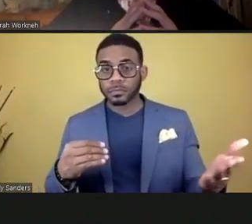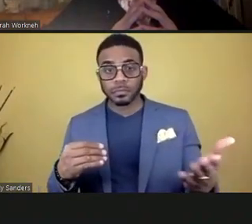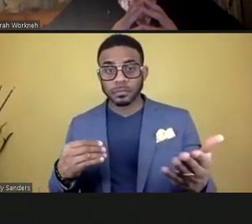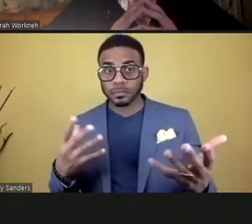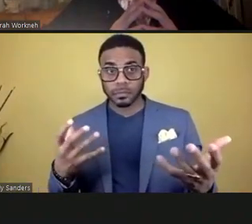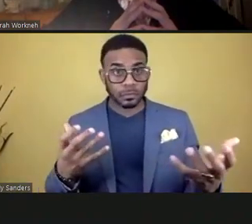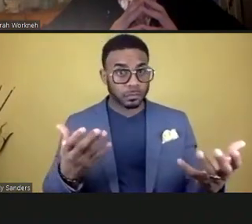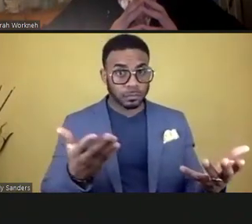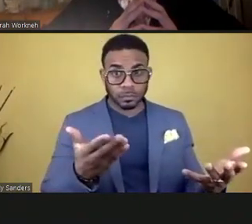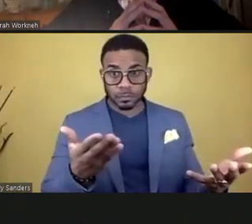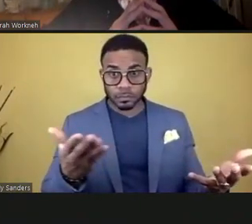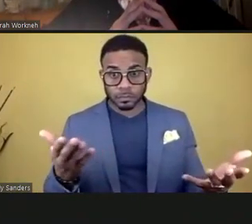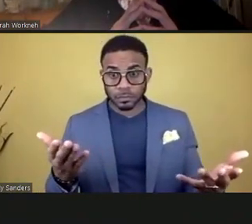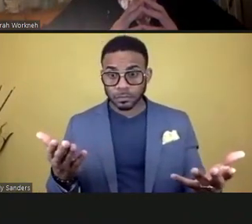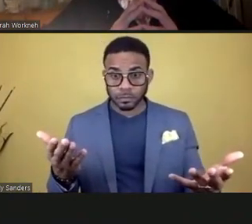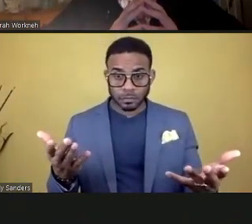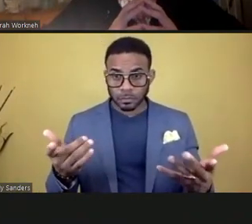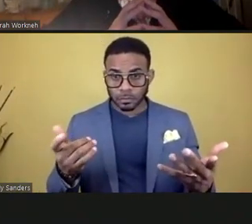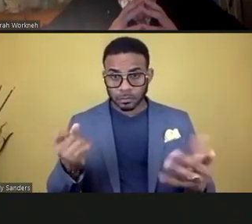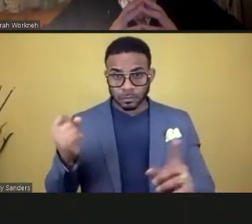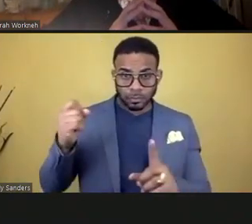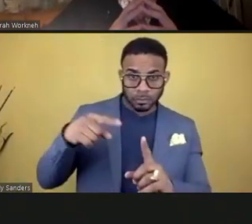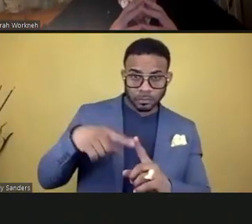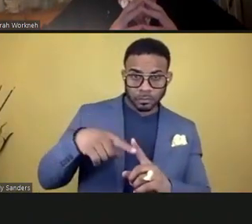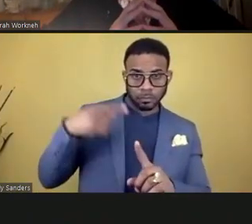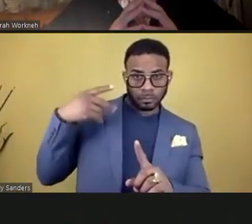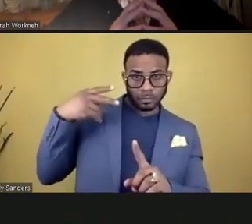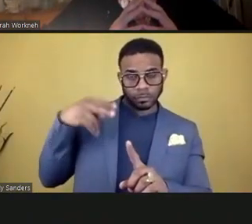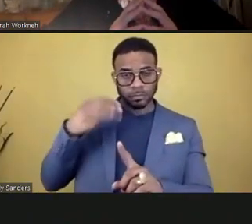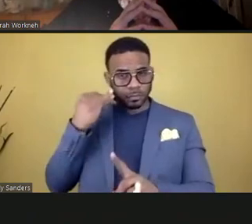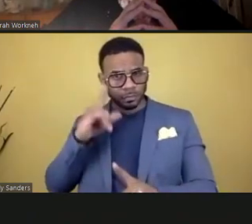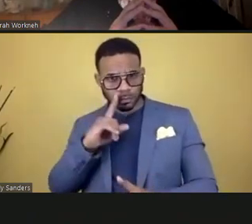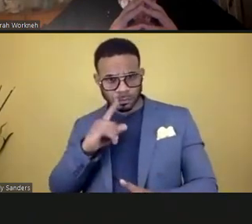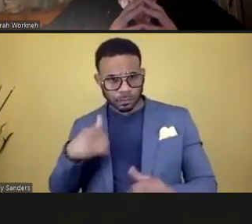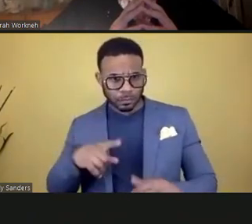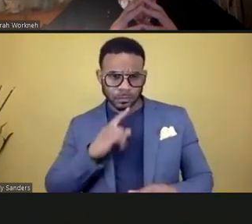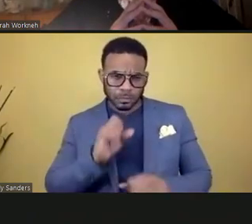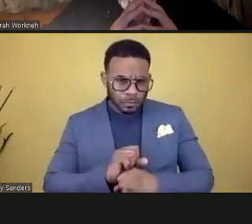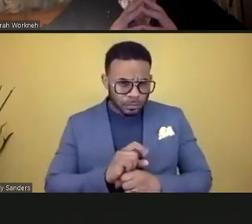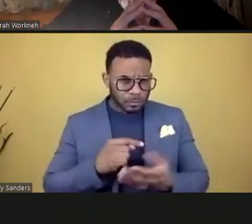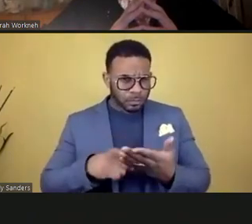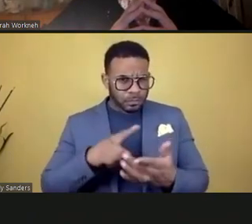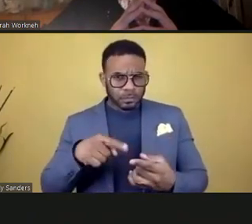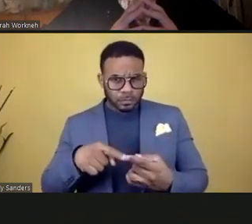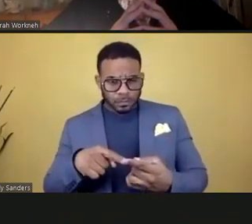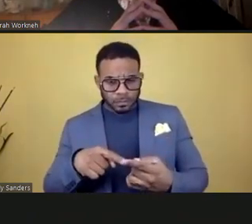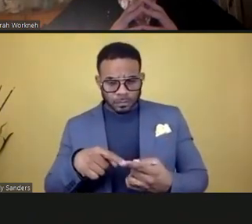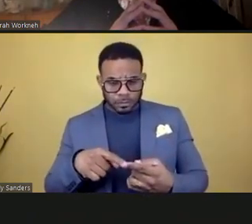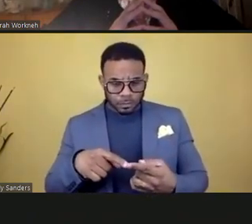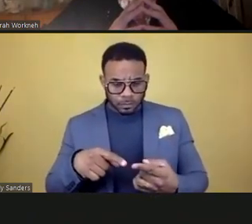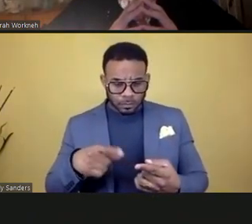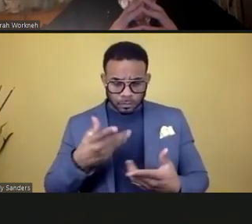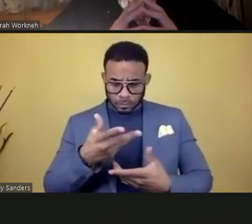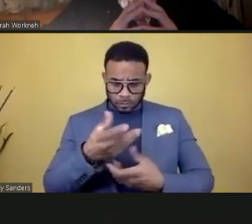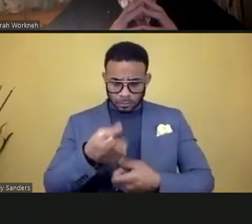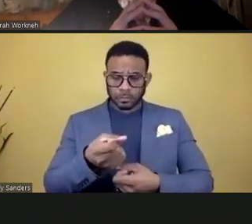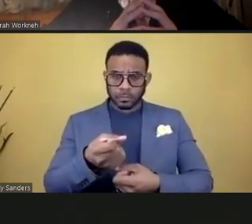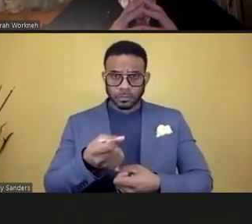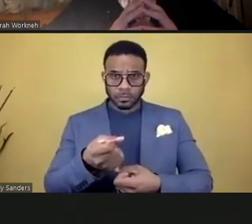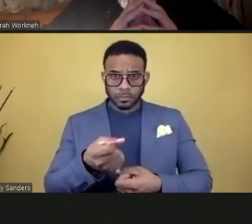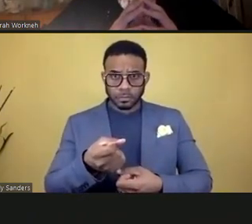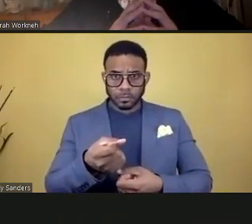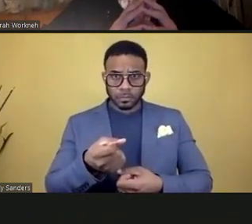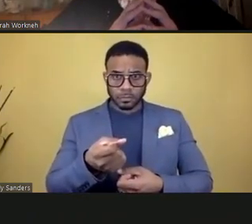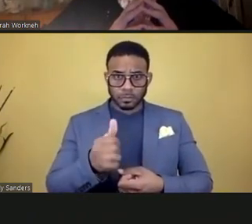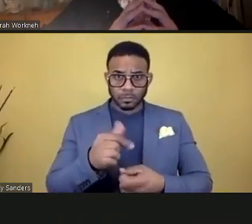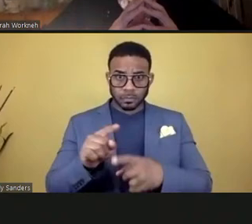to kind of contribute to this notion of, are we really talking about trust